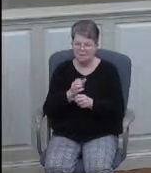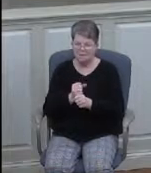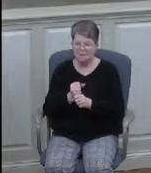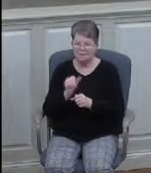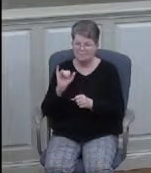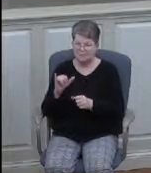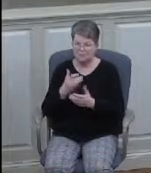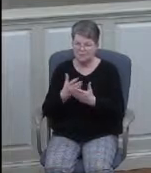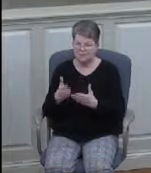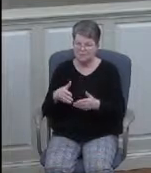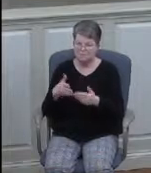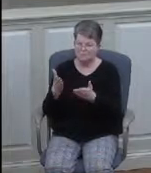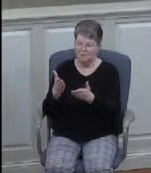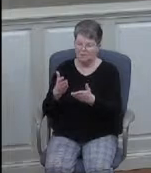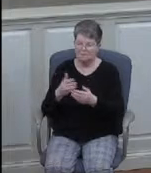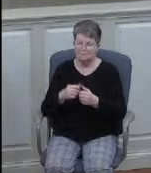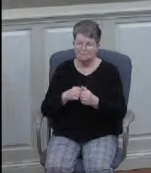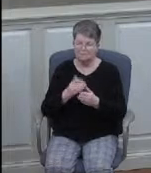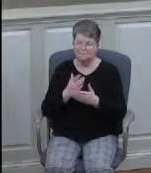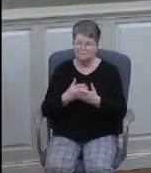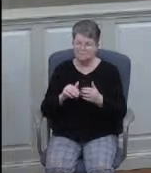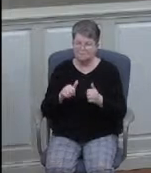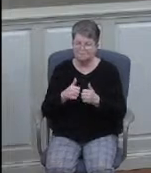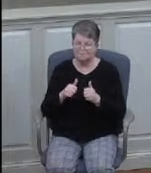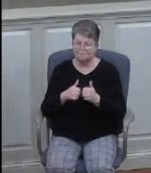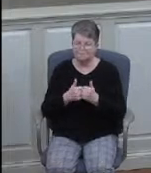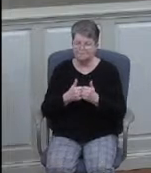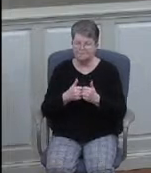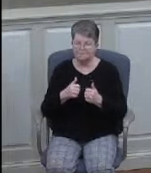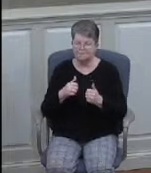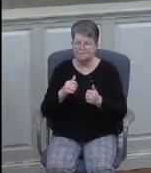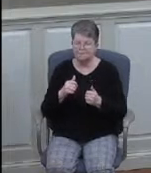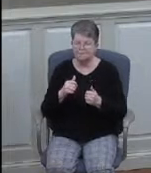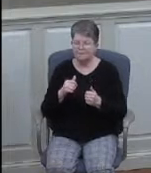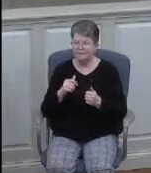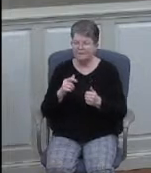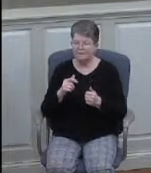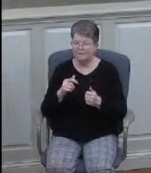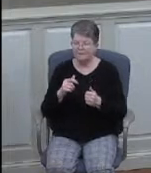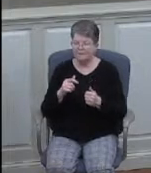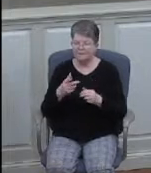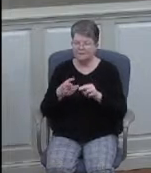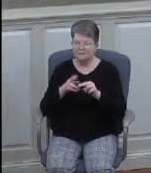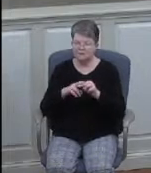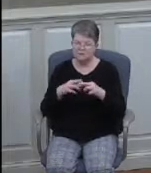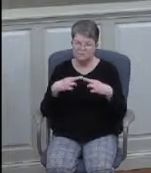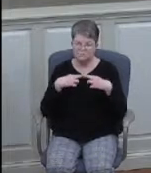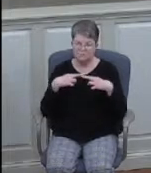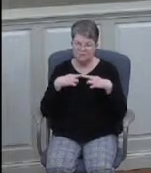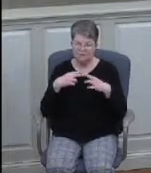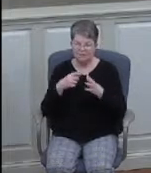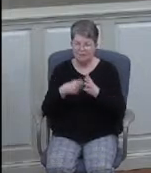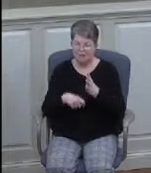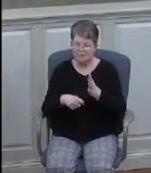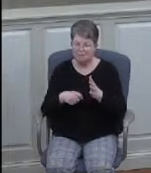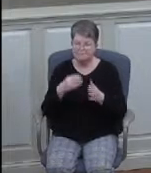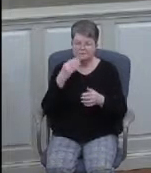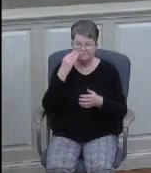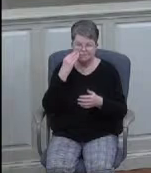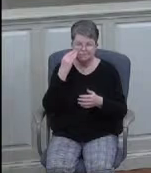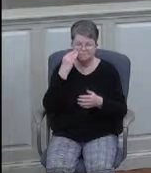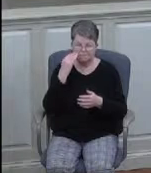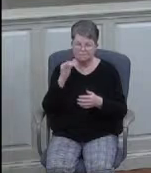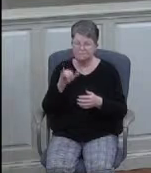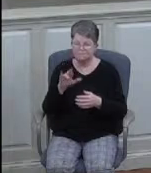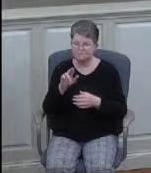table. And, of course, you know, some of our challenges is, and, you know, these are, is increased retirement cost. I mean, we know that